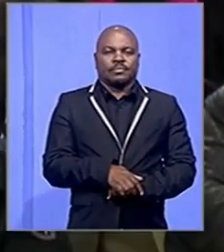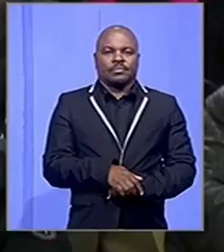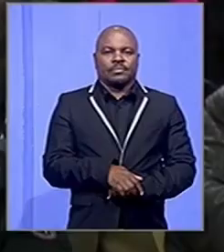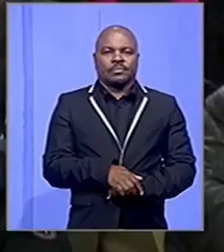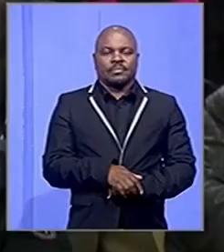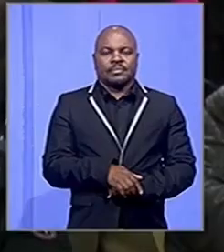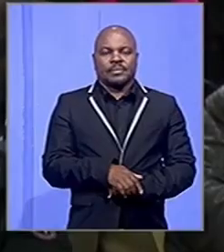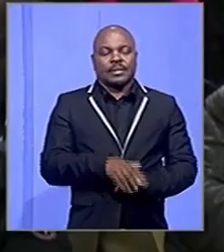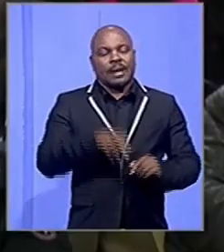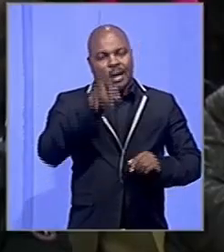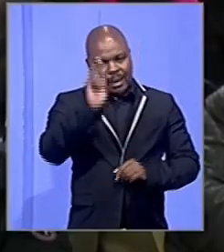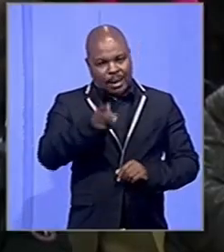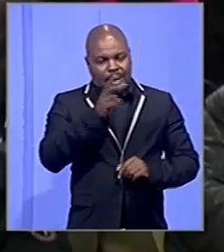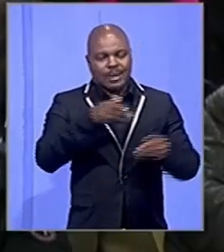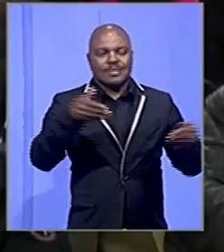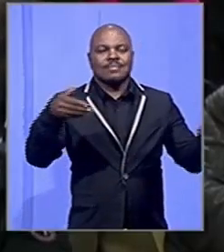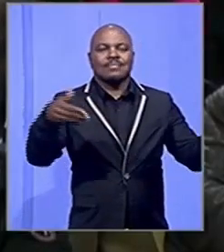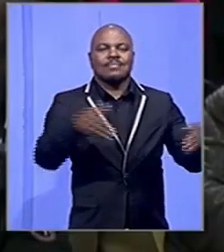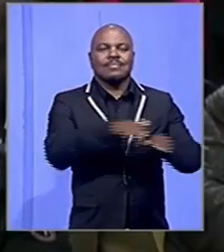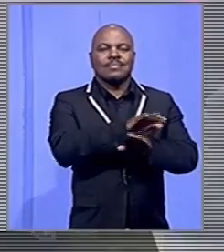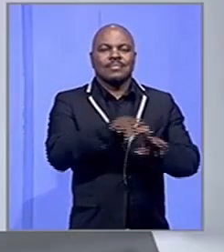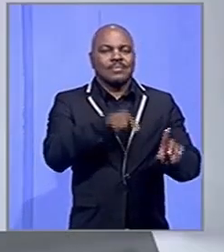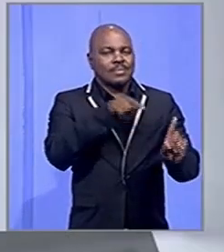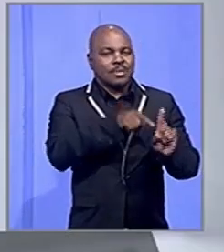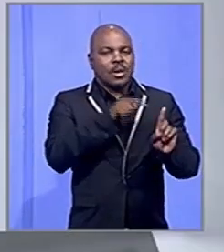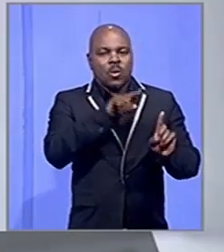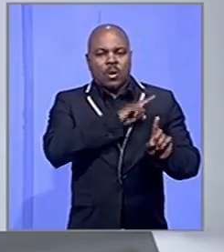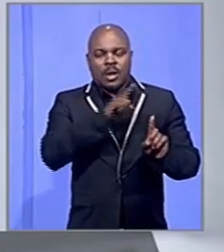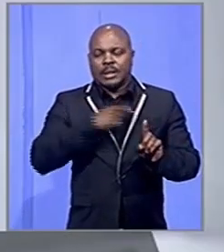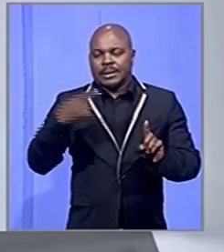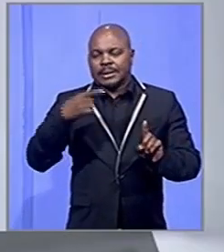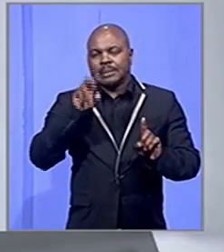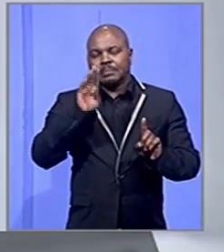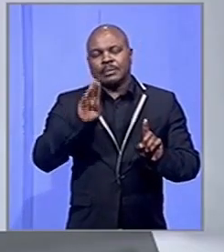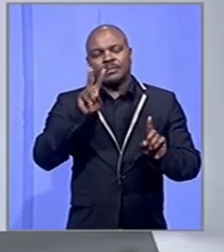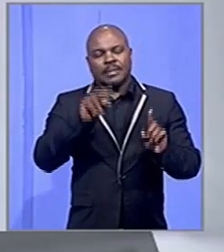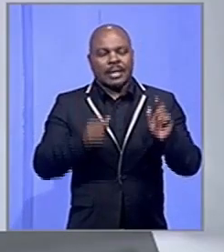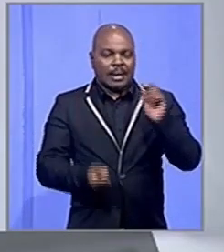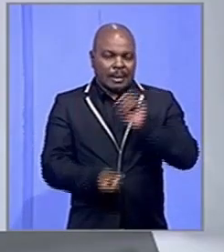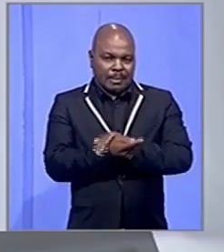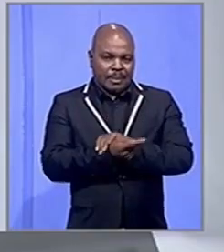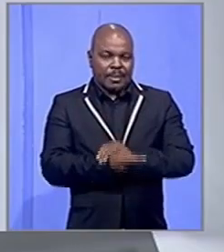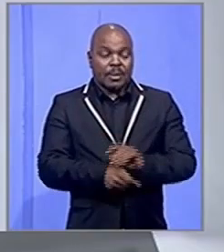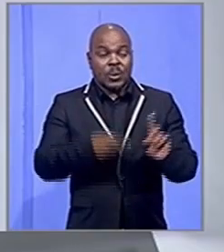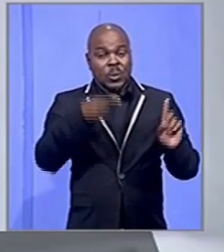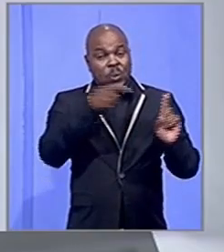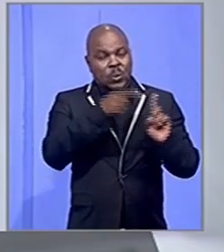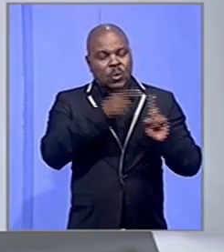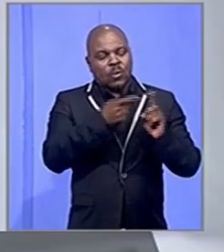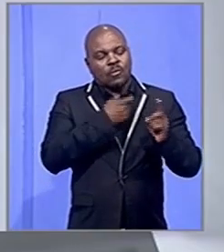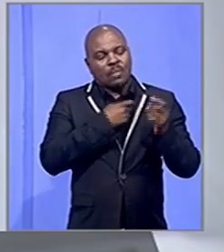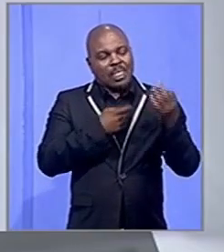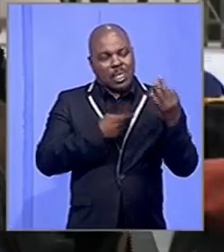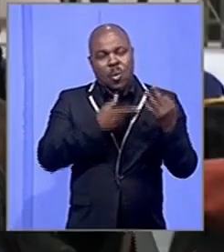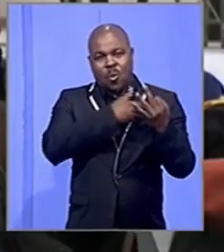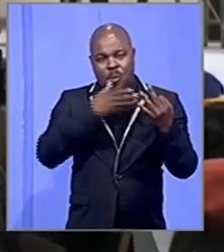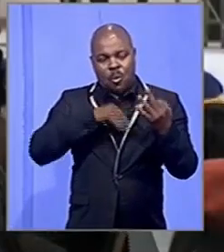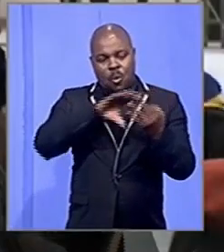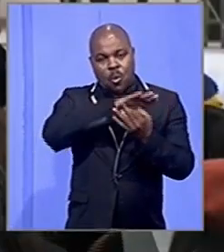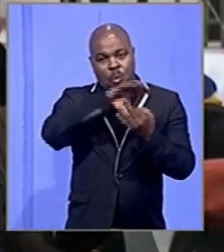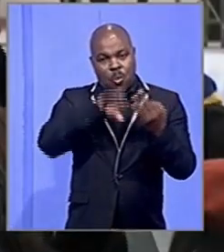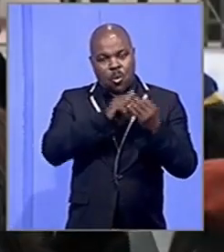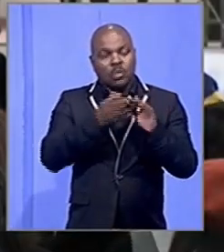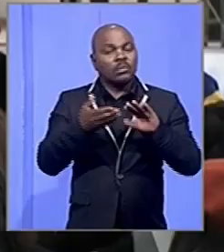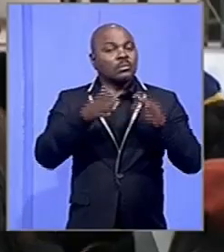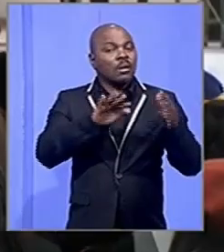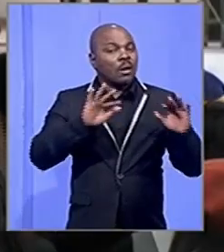Eno ke phitlho engwe gape ya motswasetlhabelo wa tshotlakako ya bong. Phulampa ke o mongwe wa basadi ba bararo ba go begwang ba